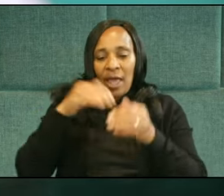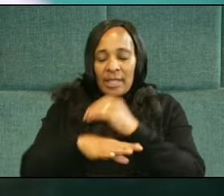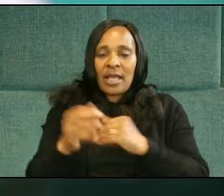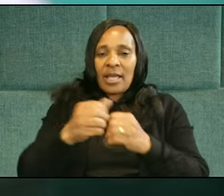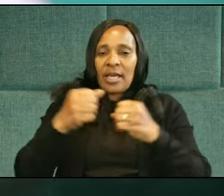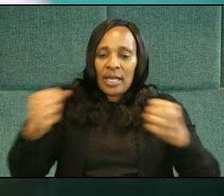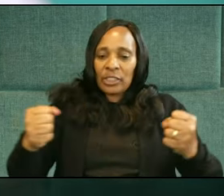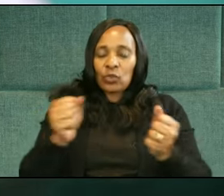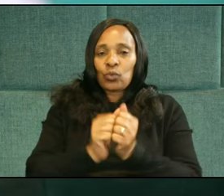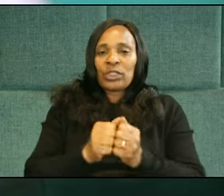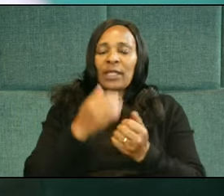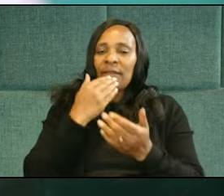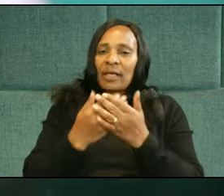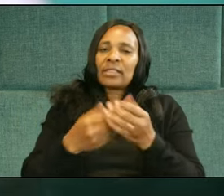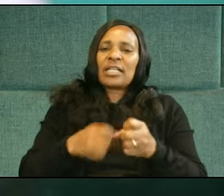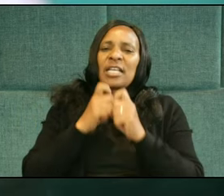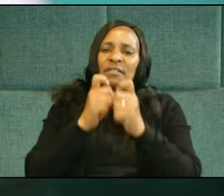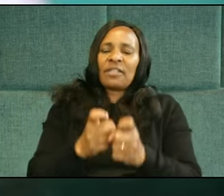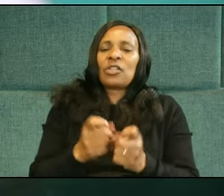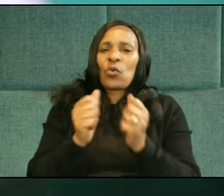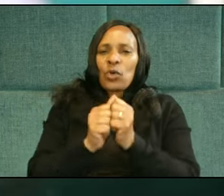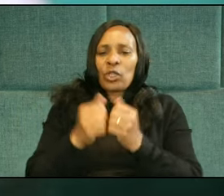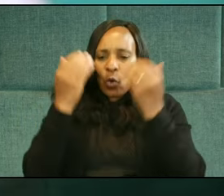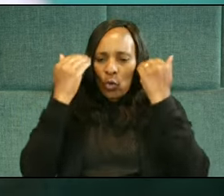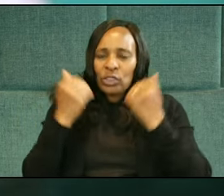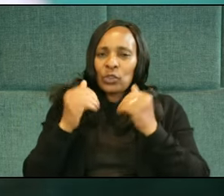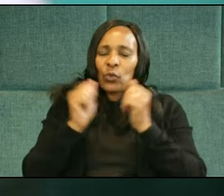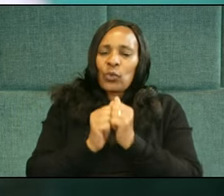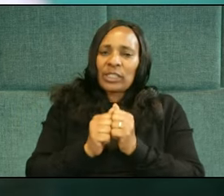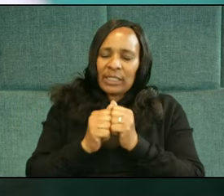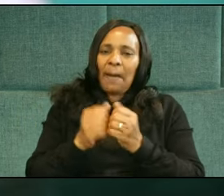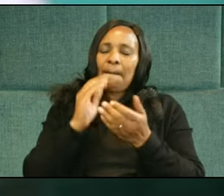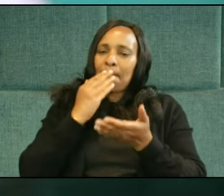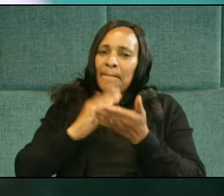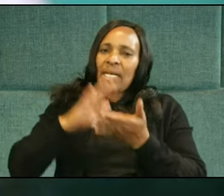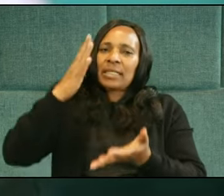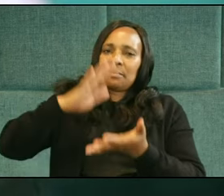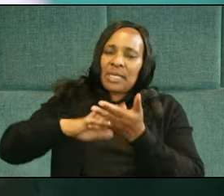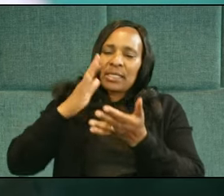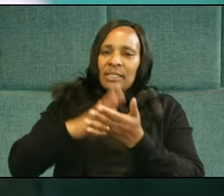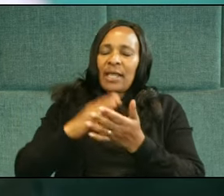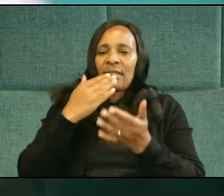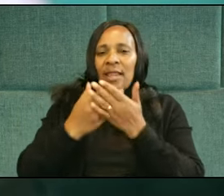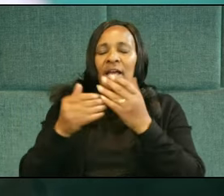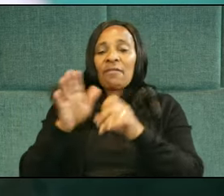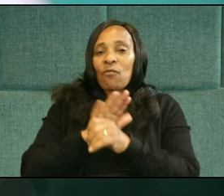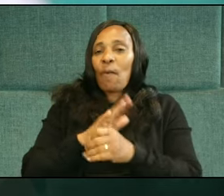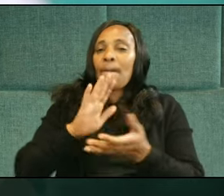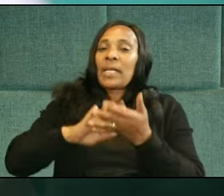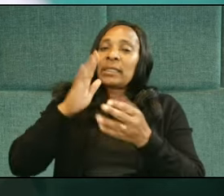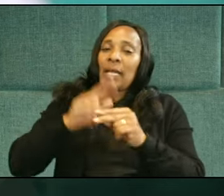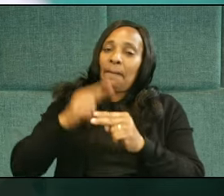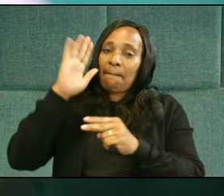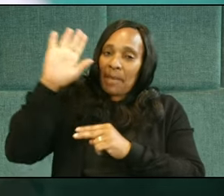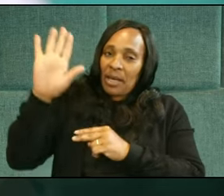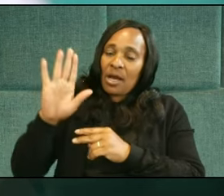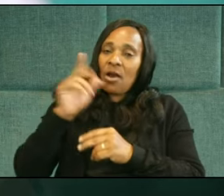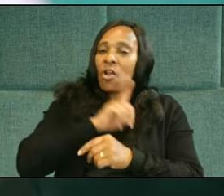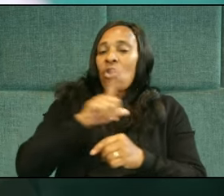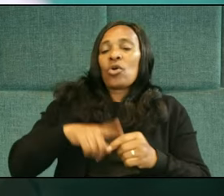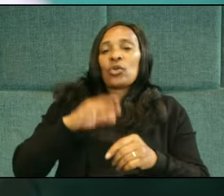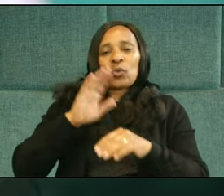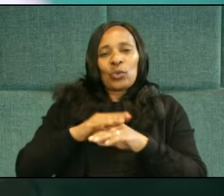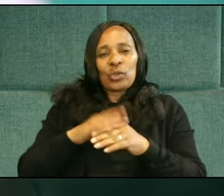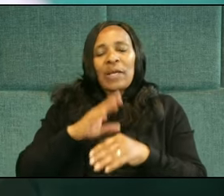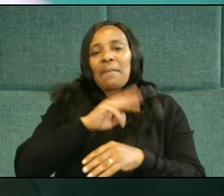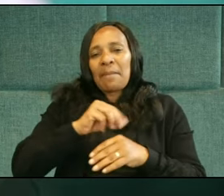with thanksgiving and into his courts with praise. Be thankful to him and bless his name. For the Lord is good,